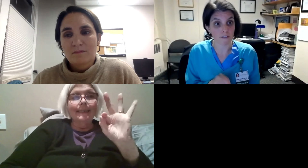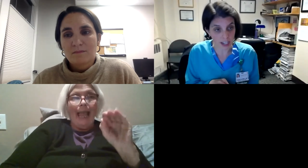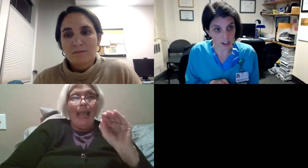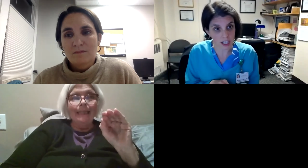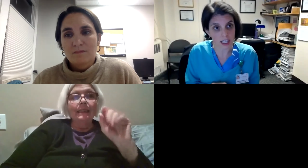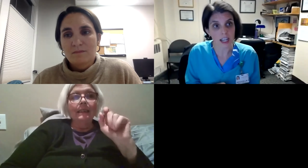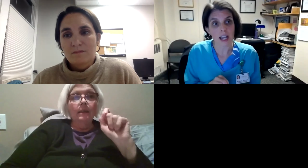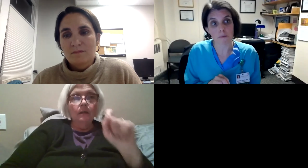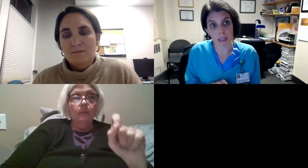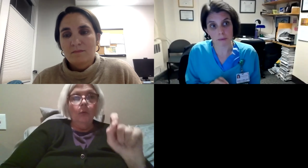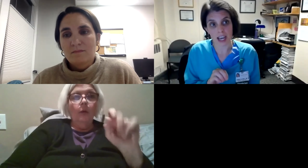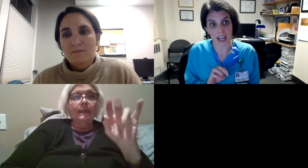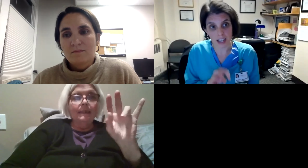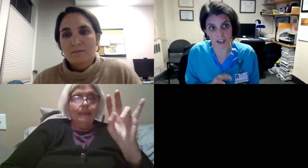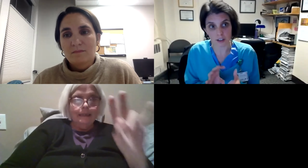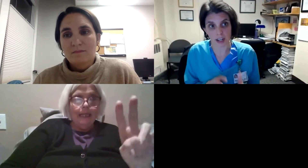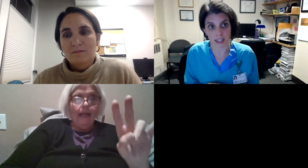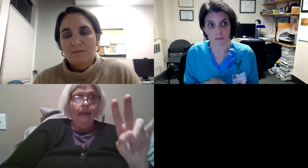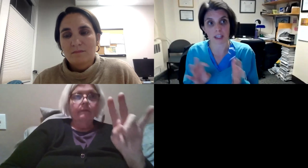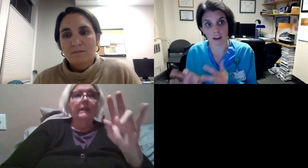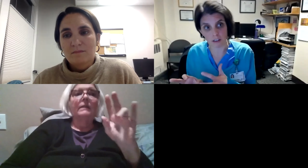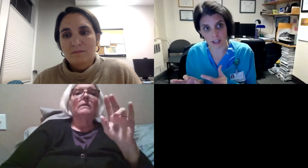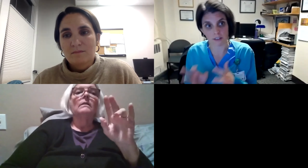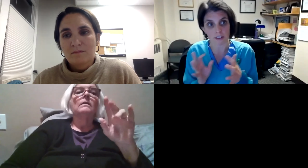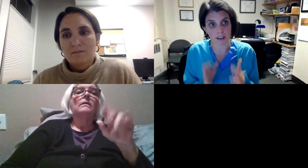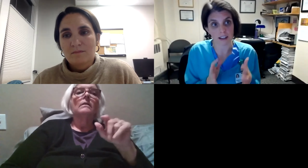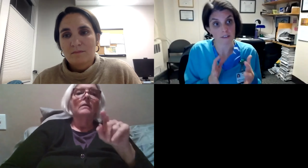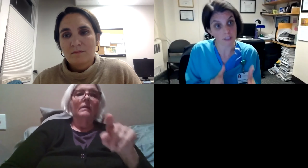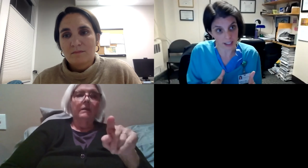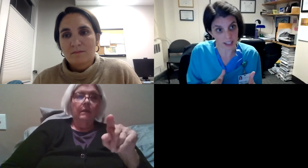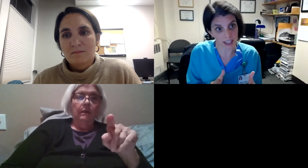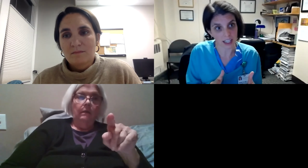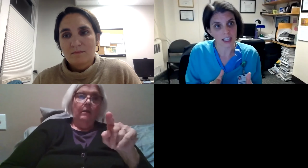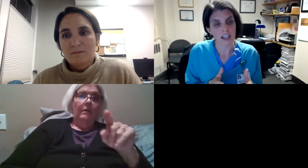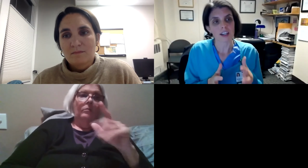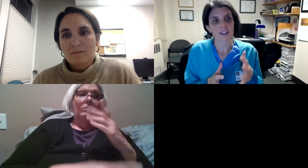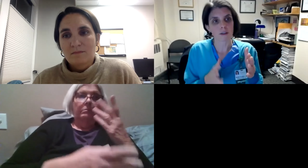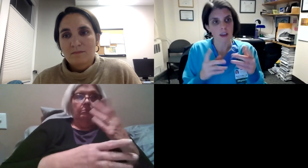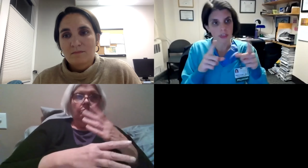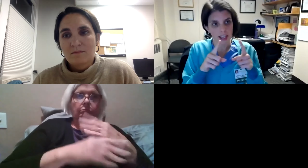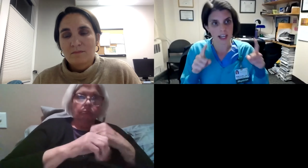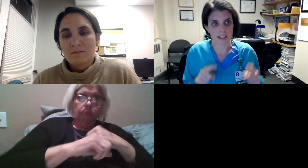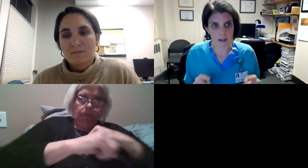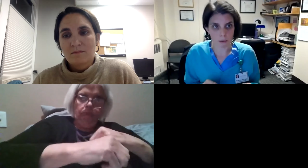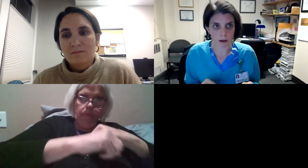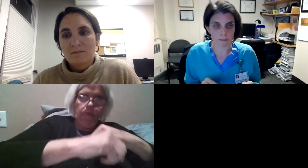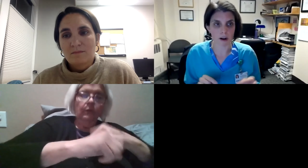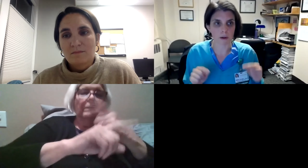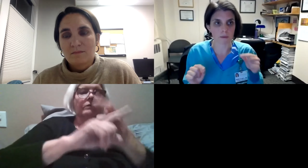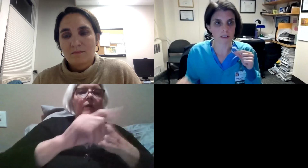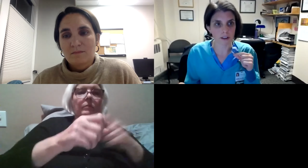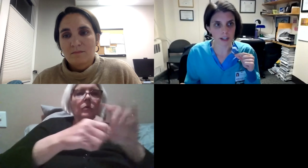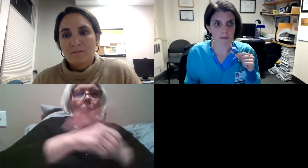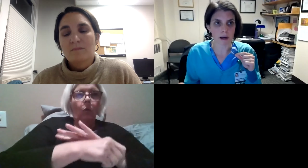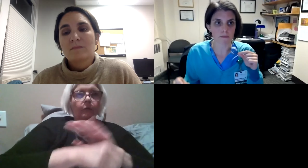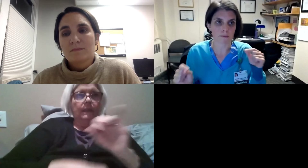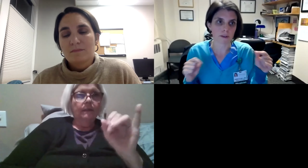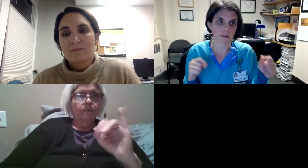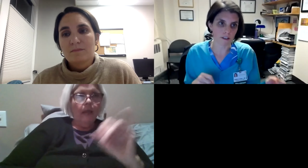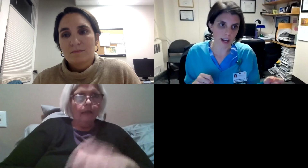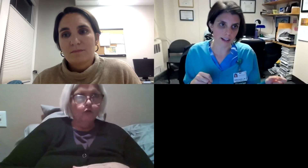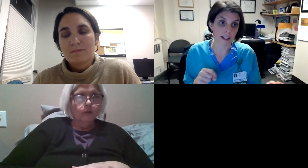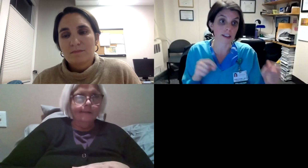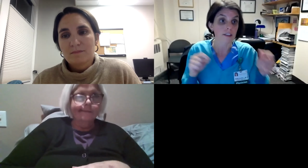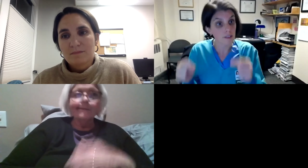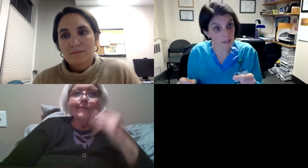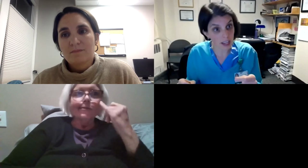COVID-19 infection, and people cannot transmit COVID if they're not infected. So I think that's an important part when we're learning about people